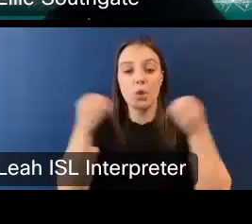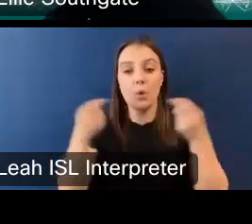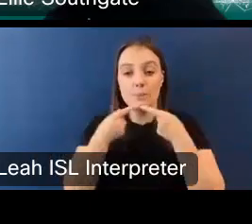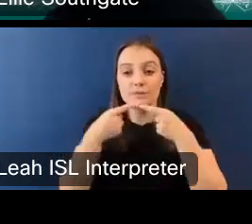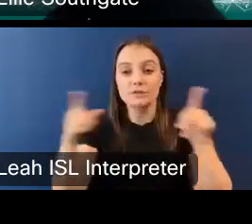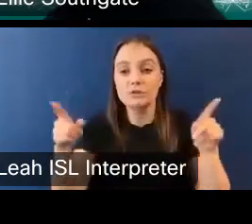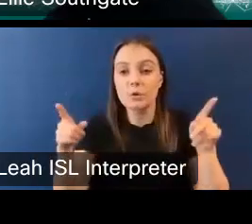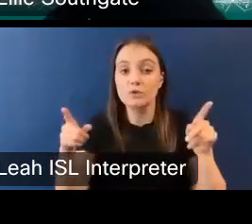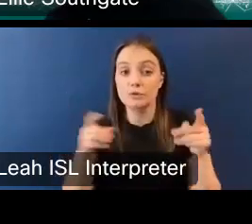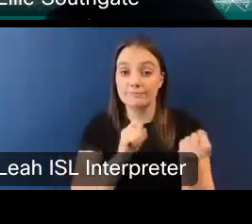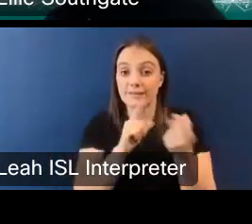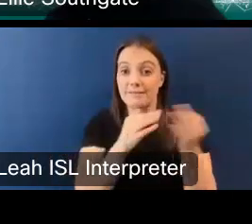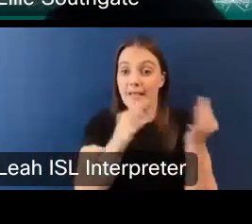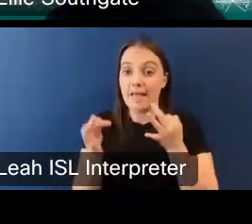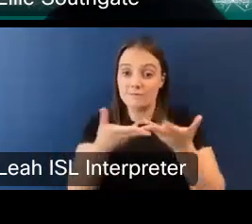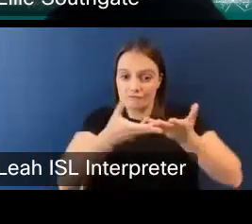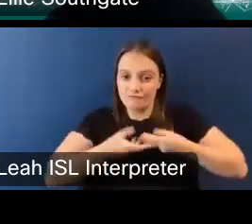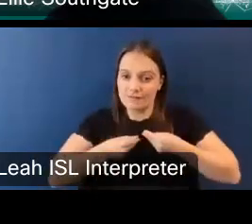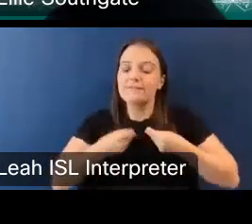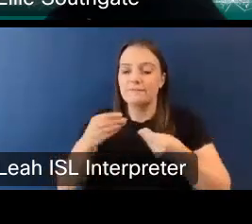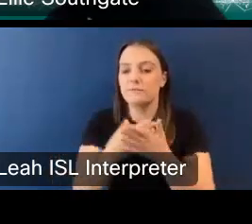the webinar. Thank you.